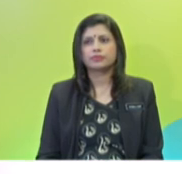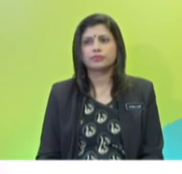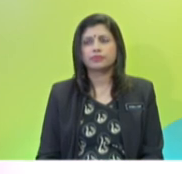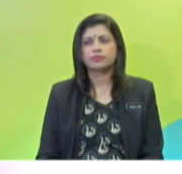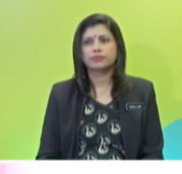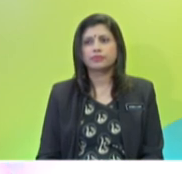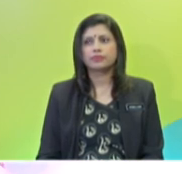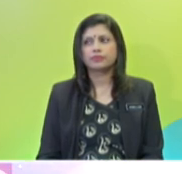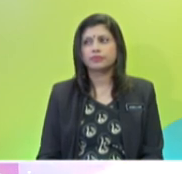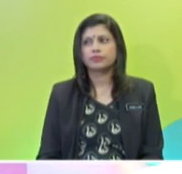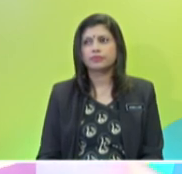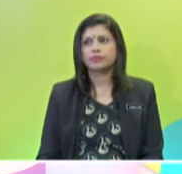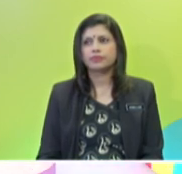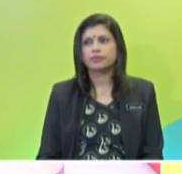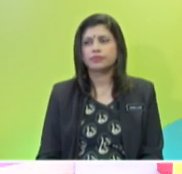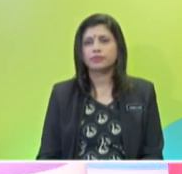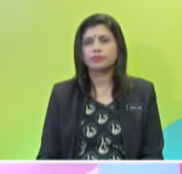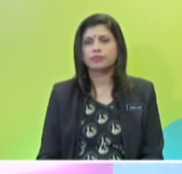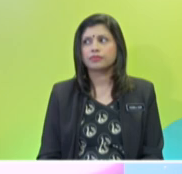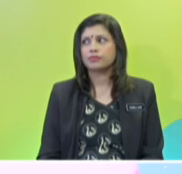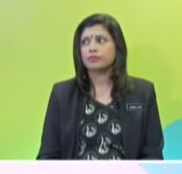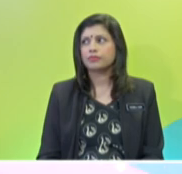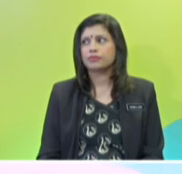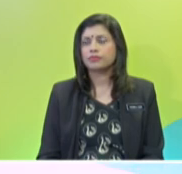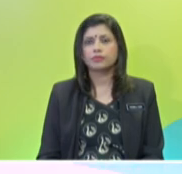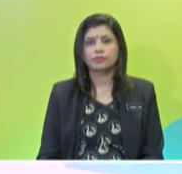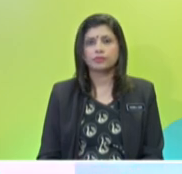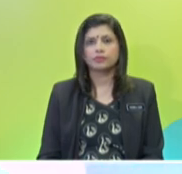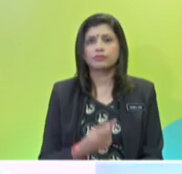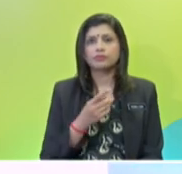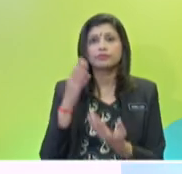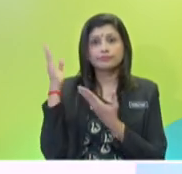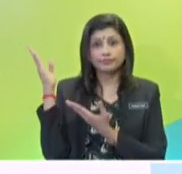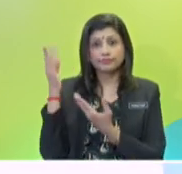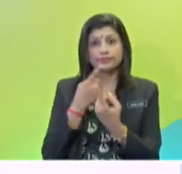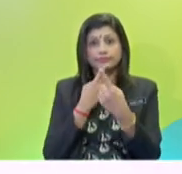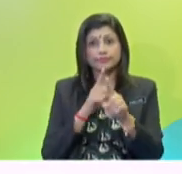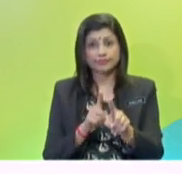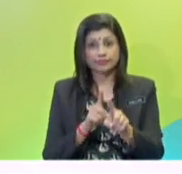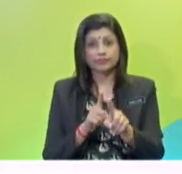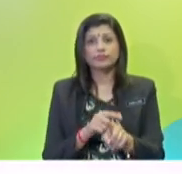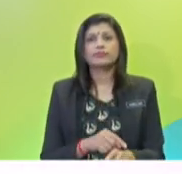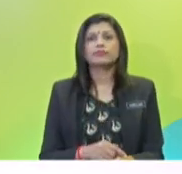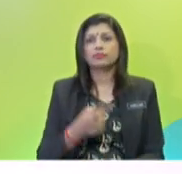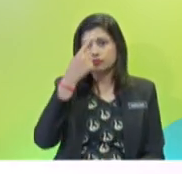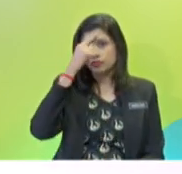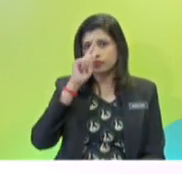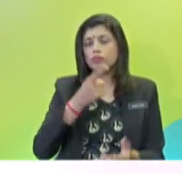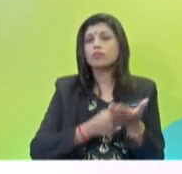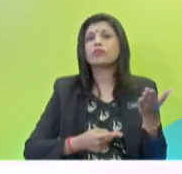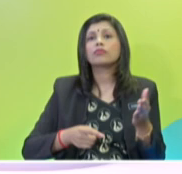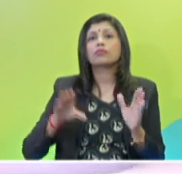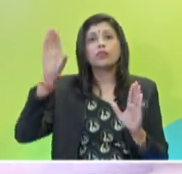Picture 1 is D. Picture 1 is D. Okay. How about picture C? Picture 2? Picture 2 is